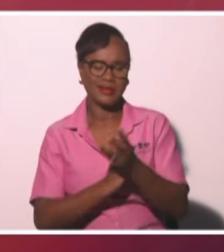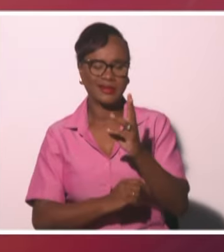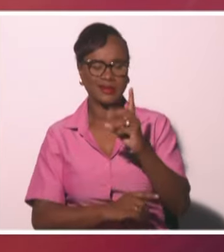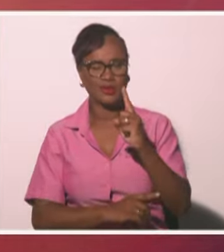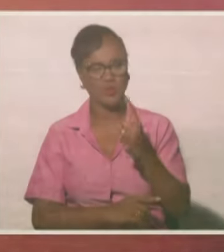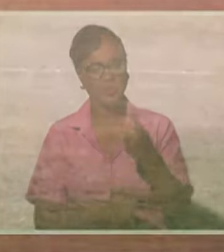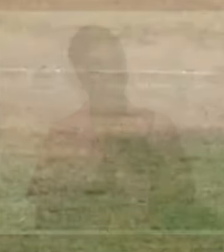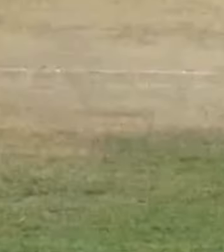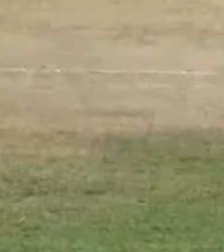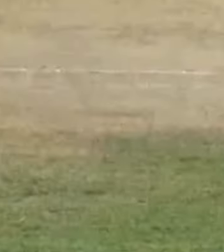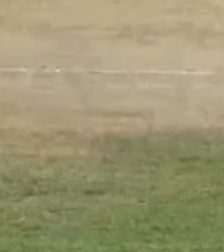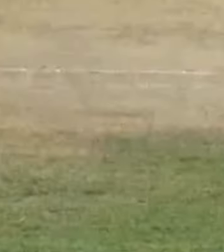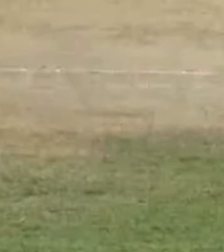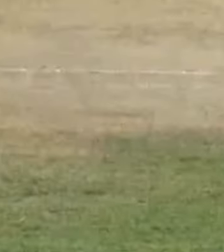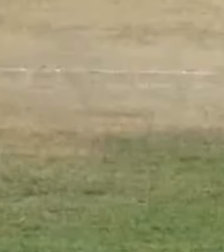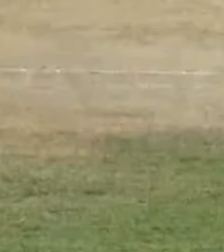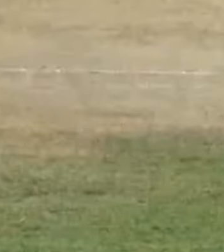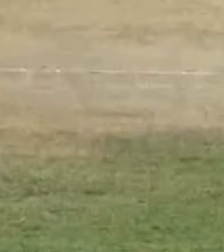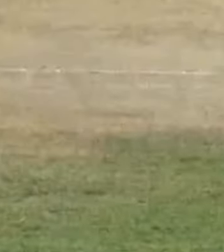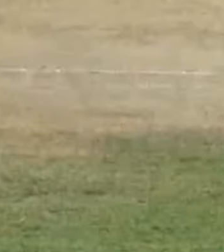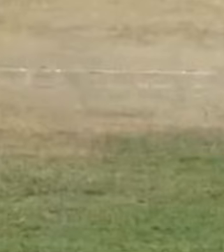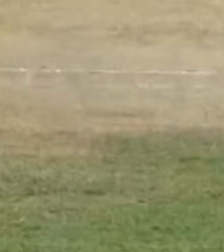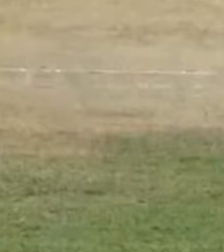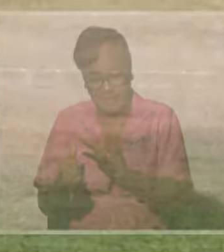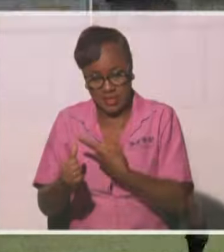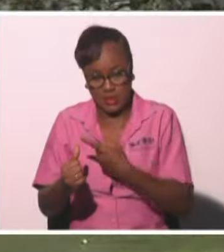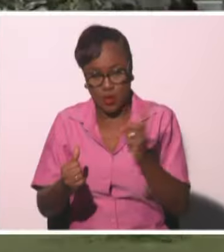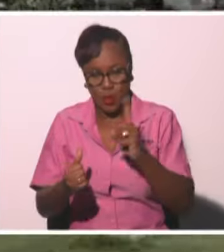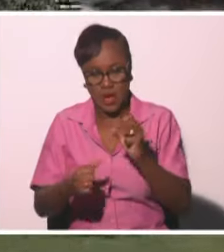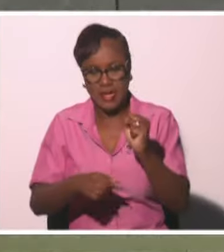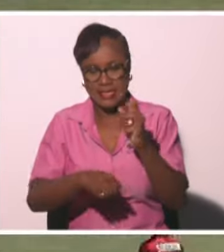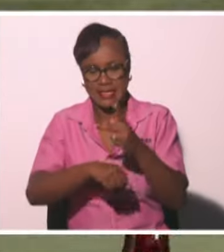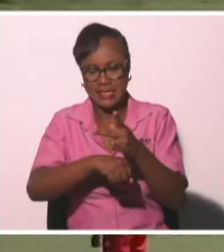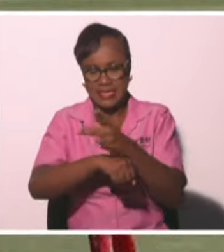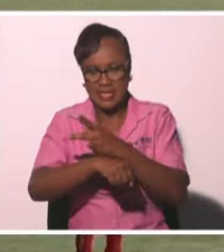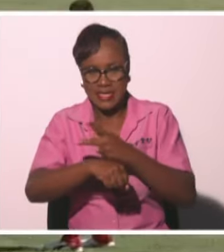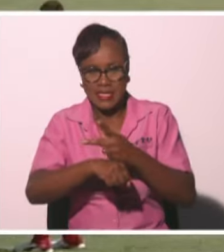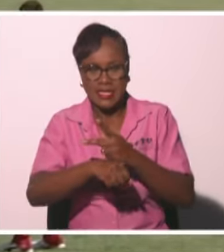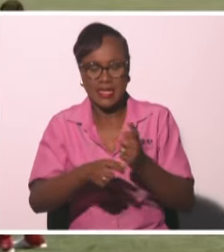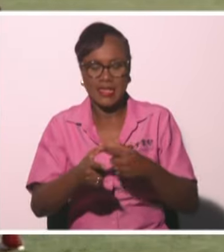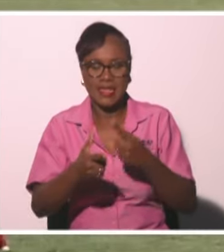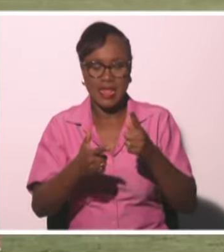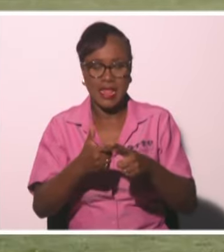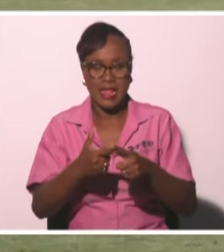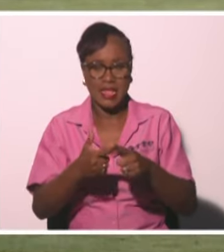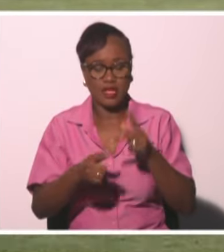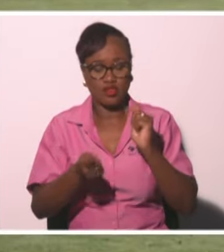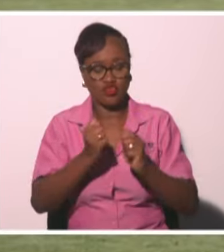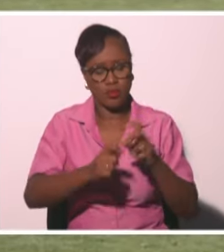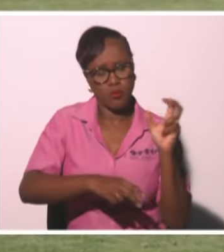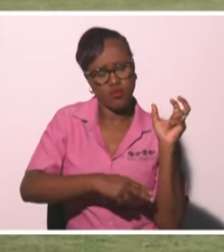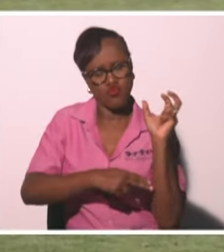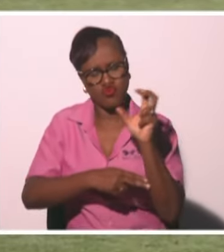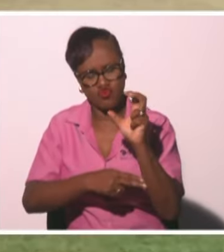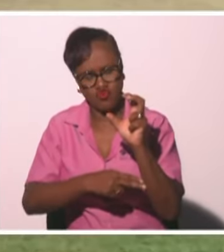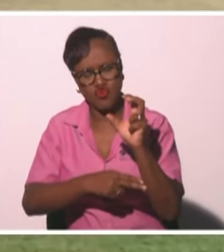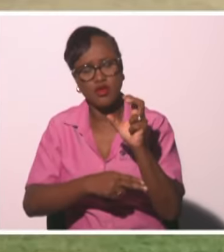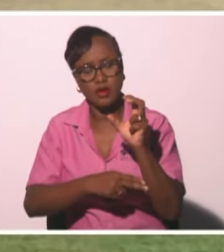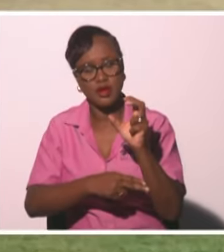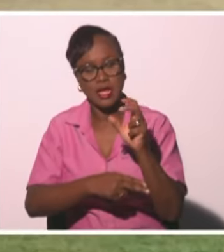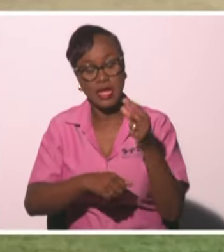runs. Guyana batted first at the Conneries Sports Club in St Kitts, and the Red Force bowlers once again did well to restrict Guyana